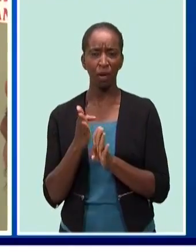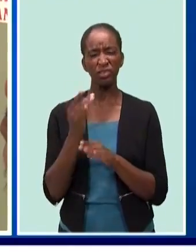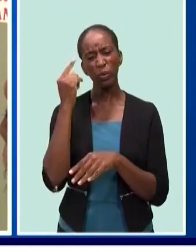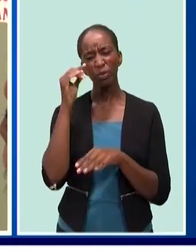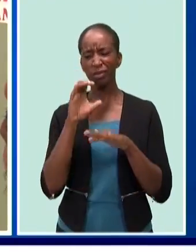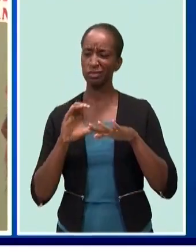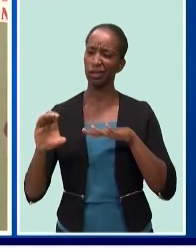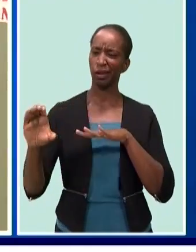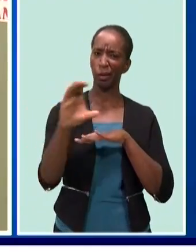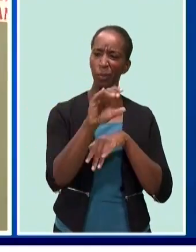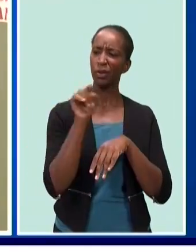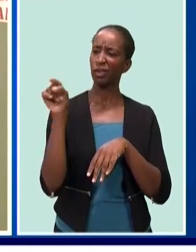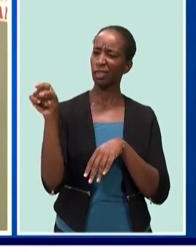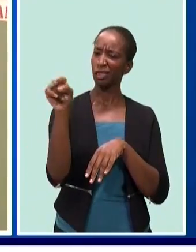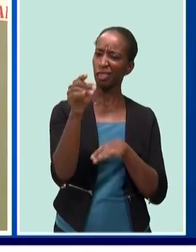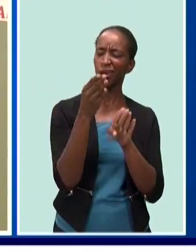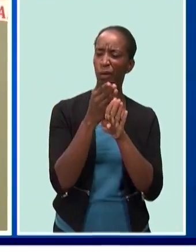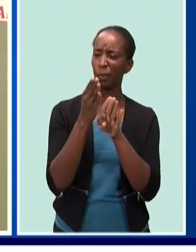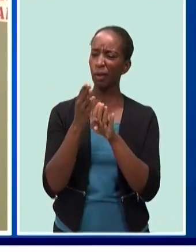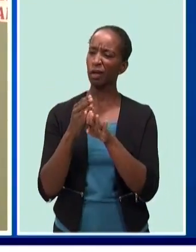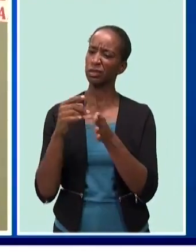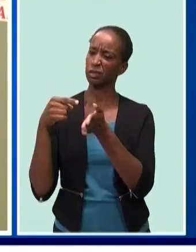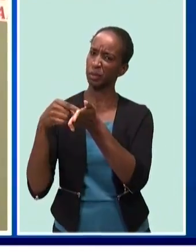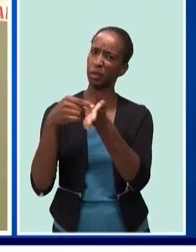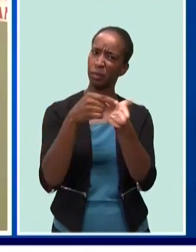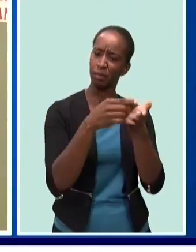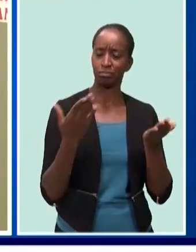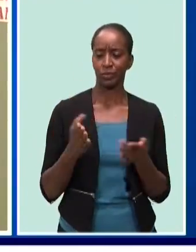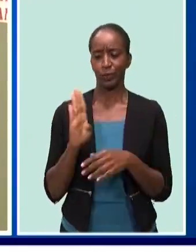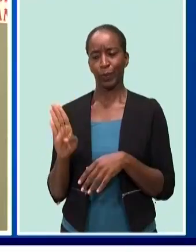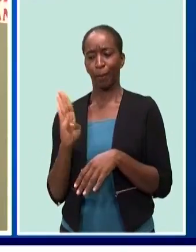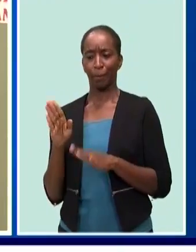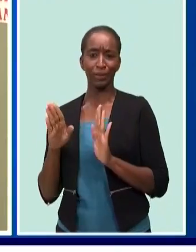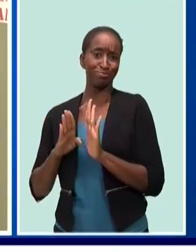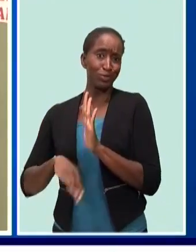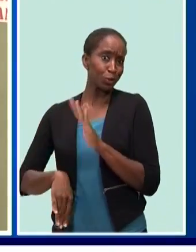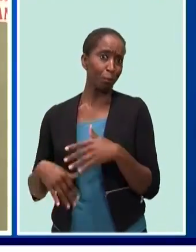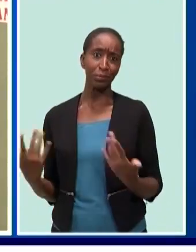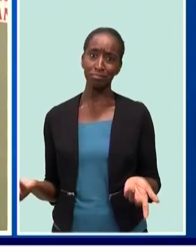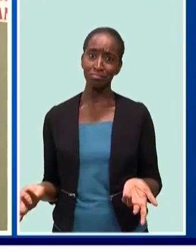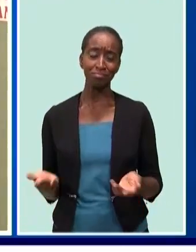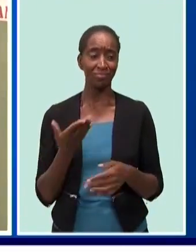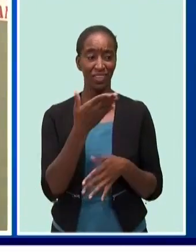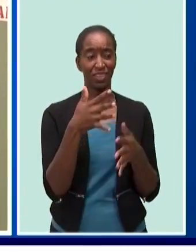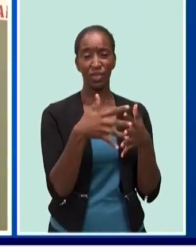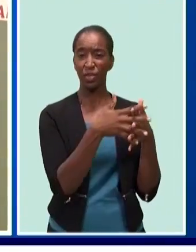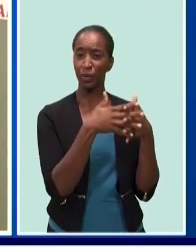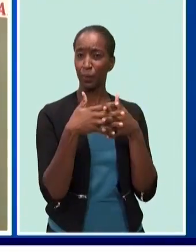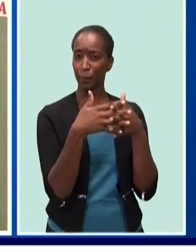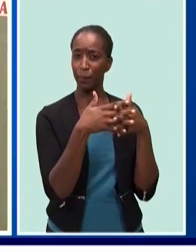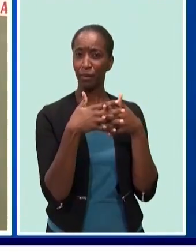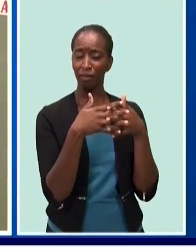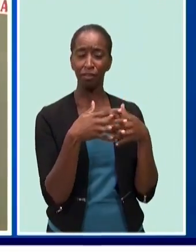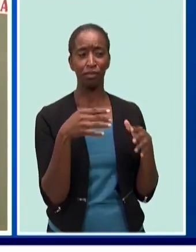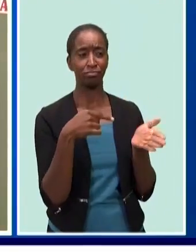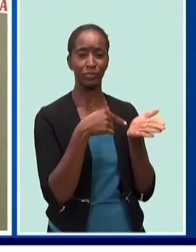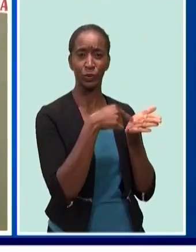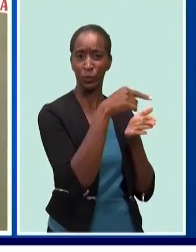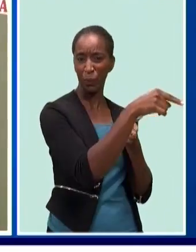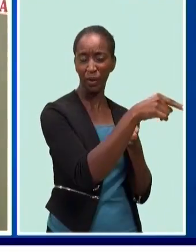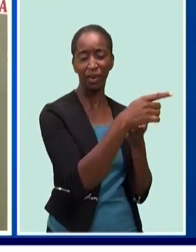things would rise, but I think the bus fare is really a little too steep. As a traveling man, I still think that we have the cheapest bus fare probably